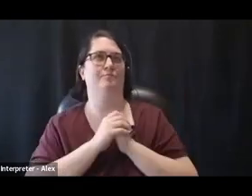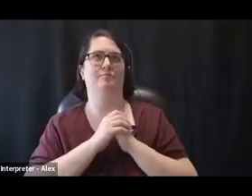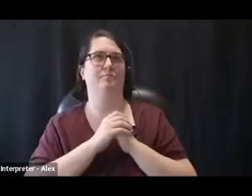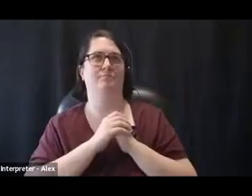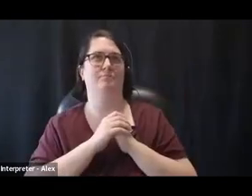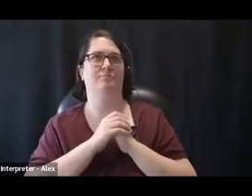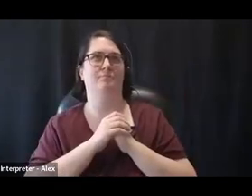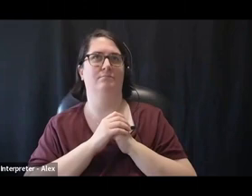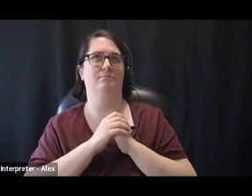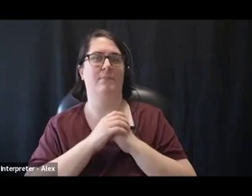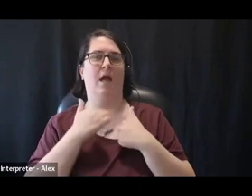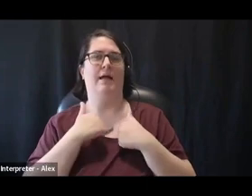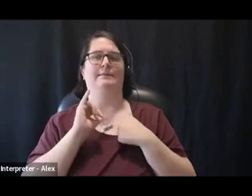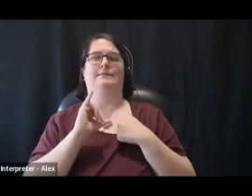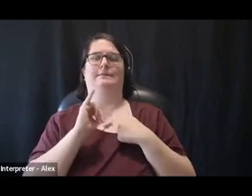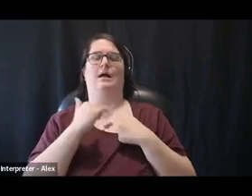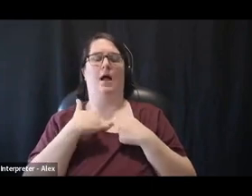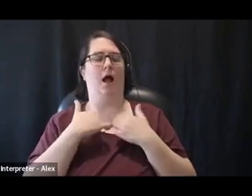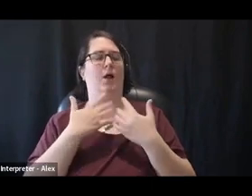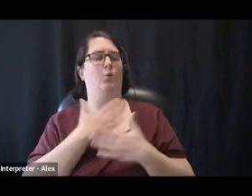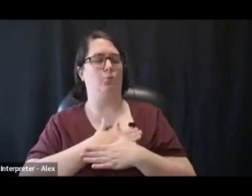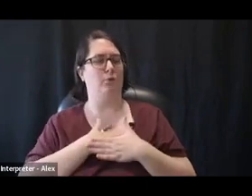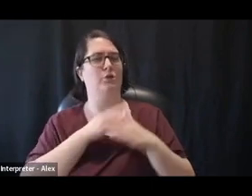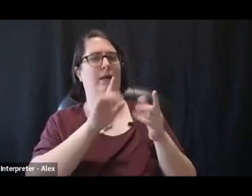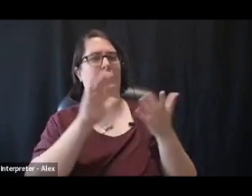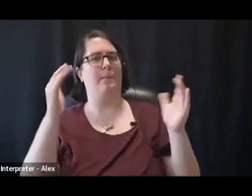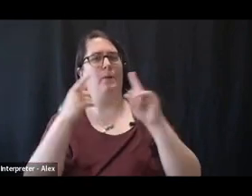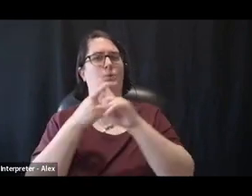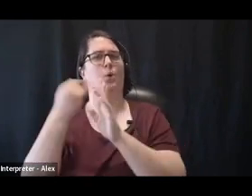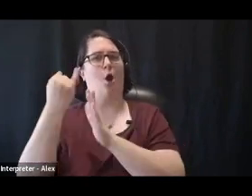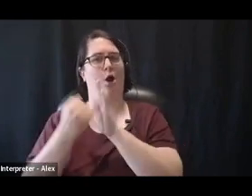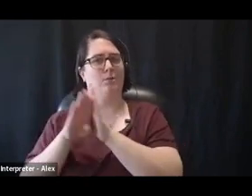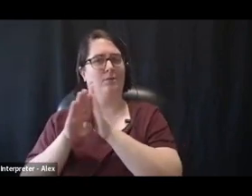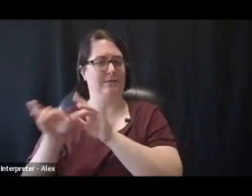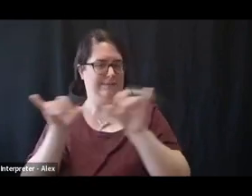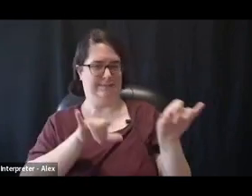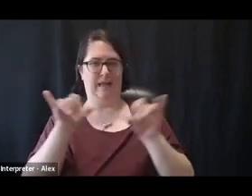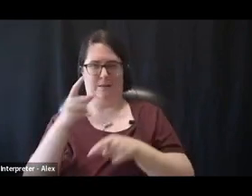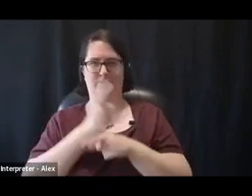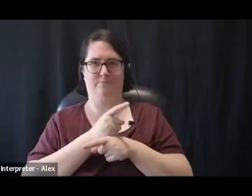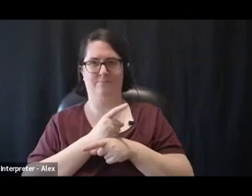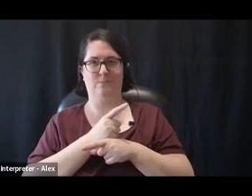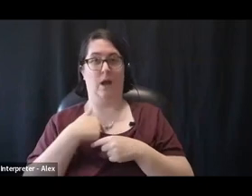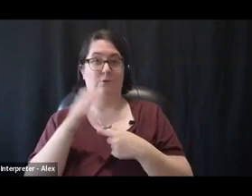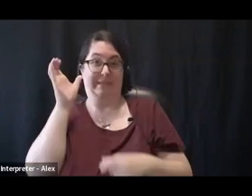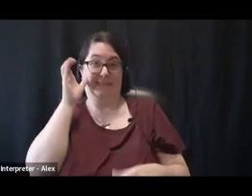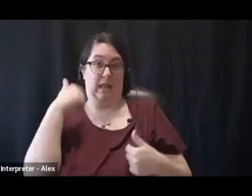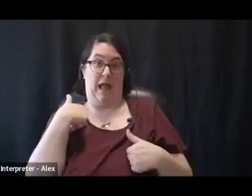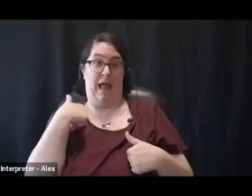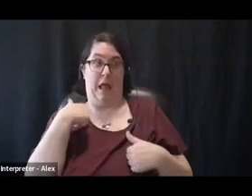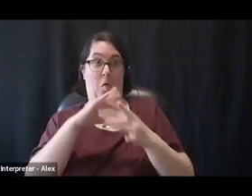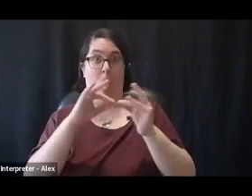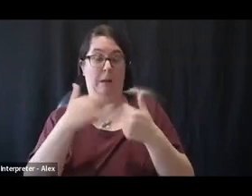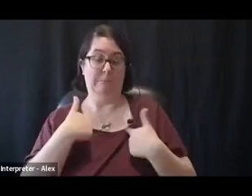I don't know. I really, really appreciate comparing it to developing an art practice, and I'm just going to keep listening. I just wanted